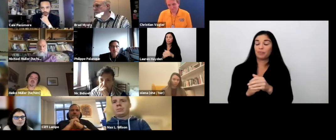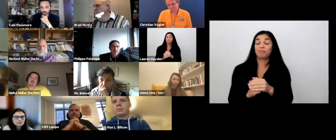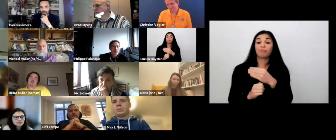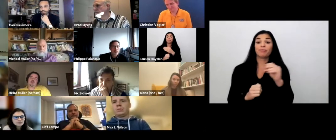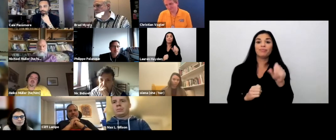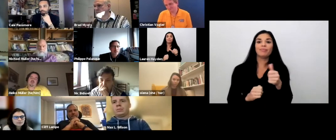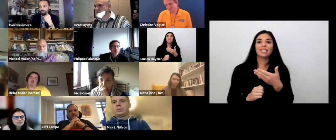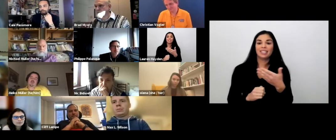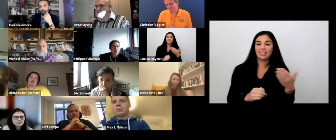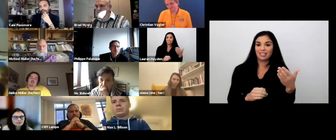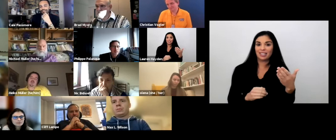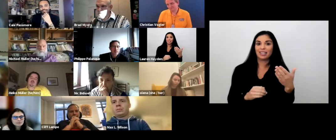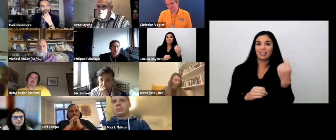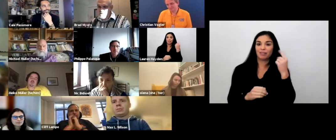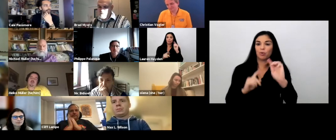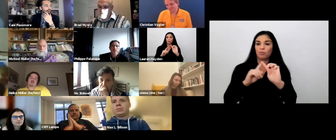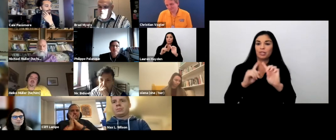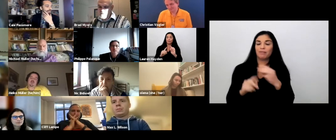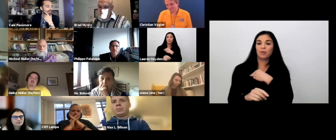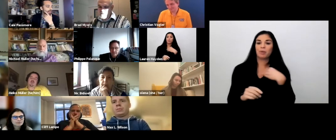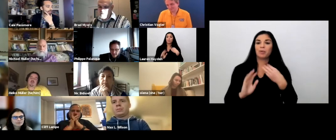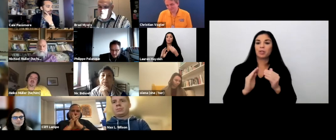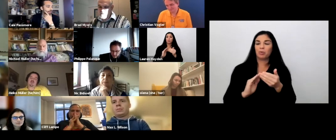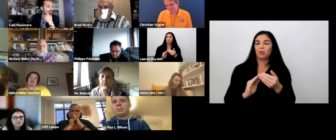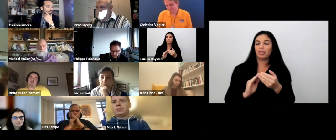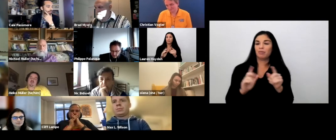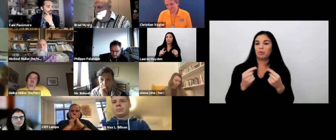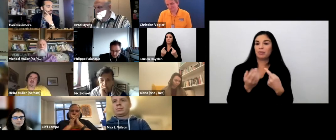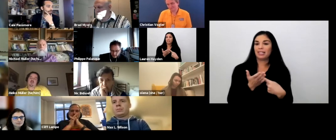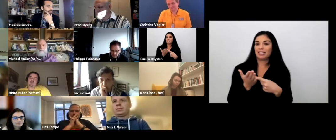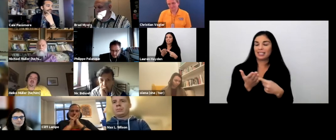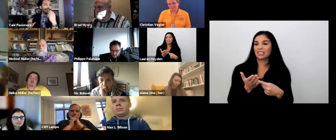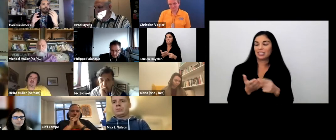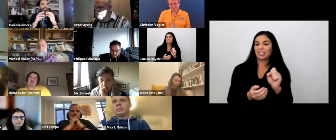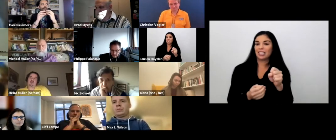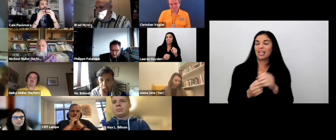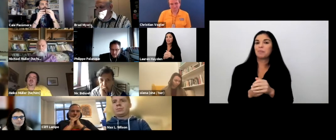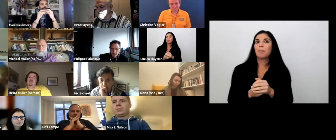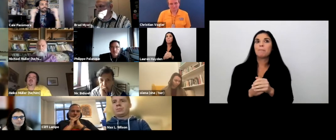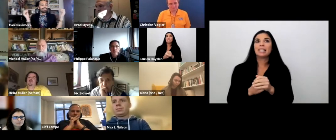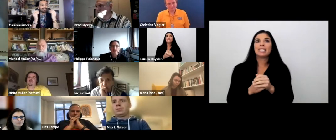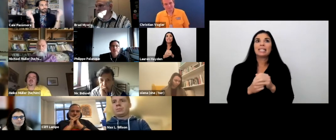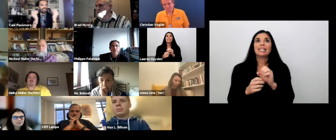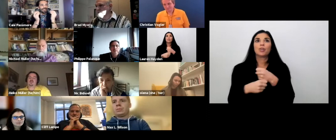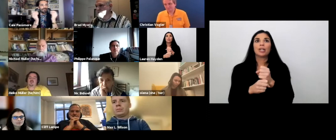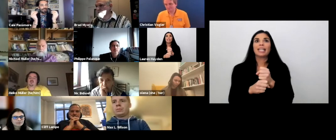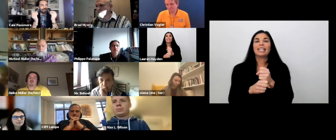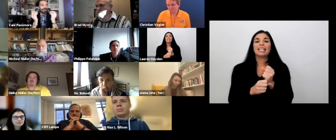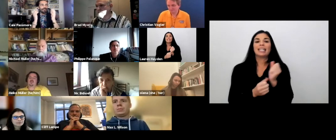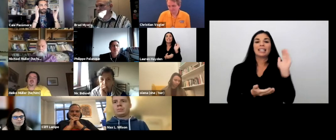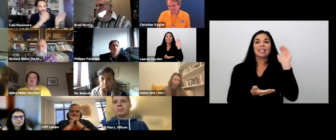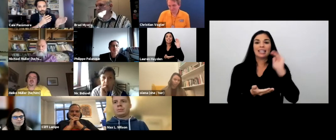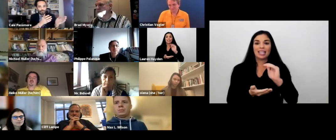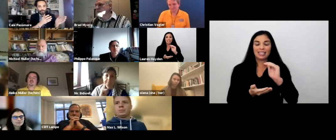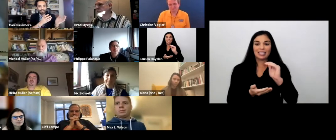we have heard different members of the community discuss. So creating less disparity